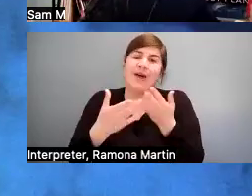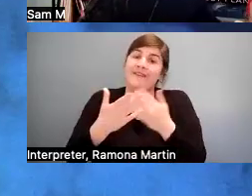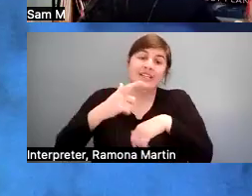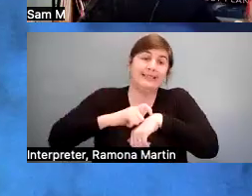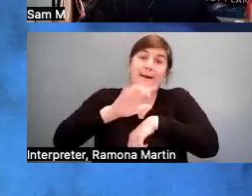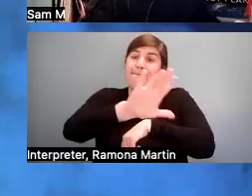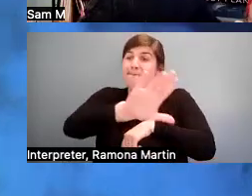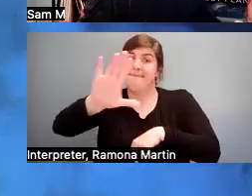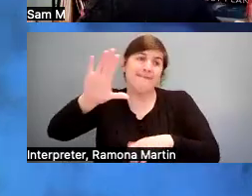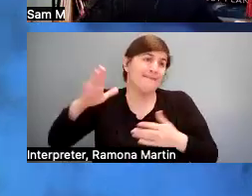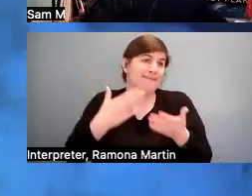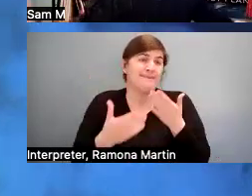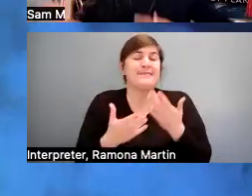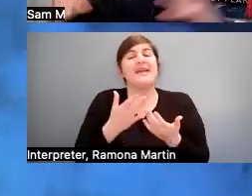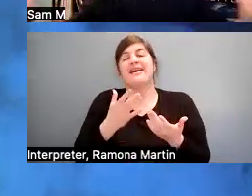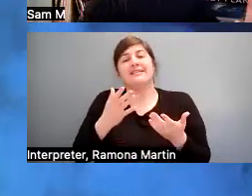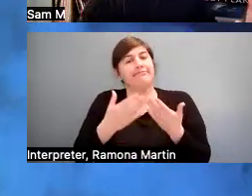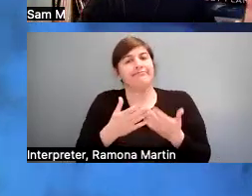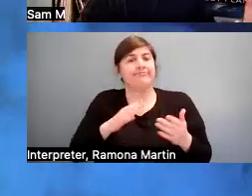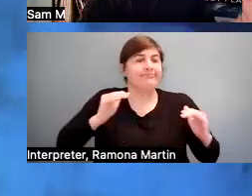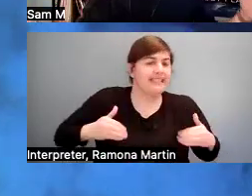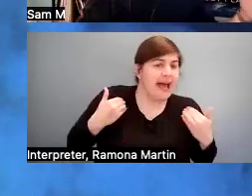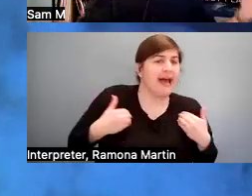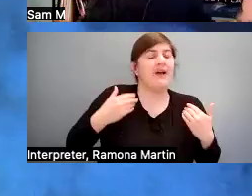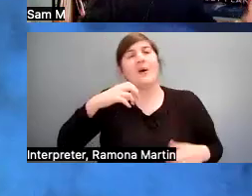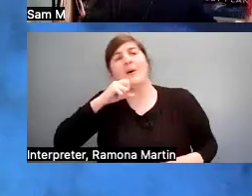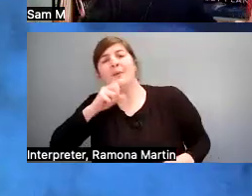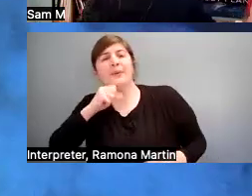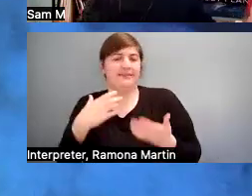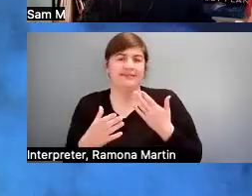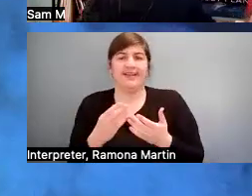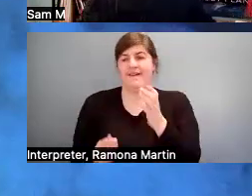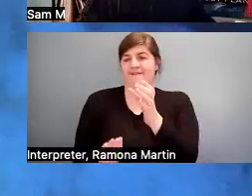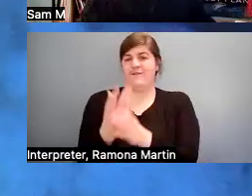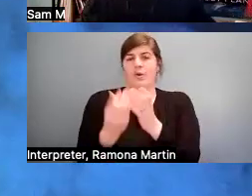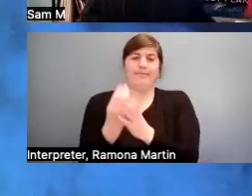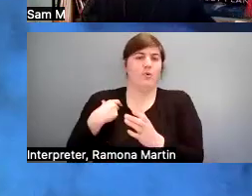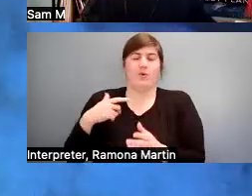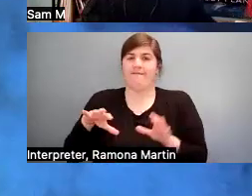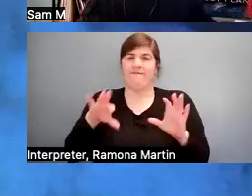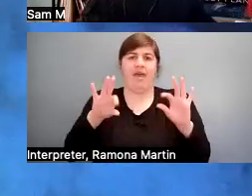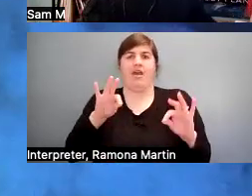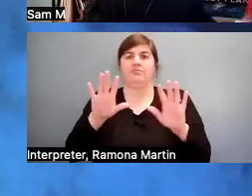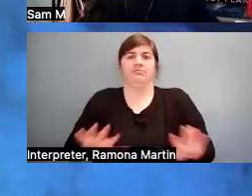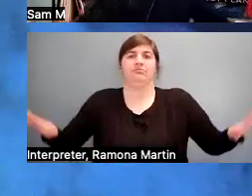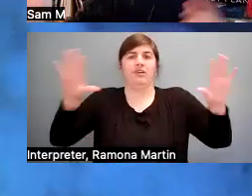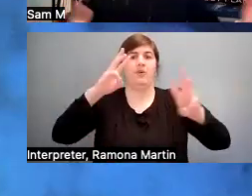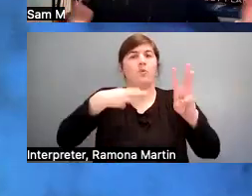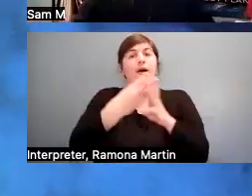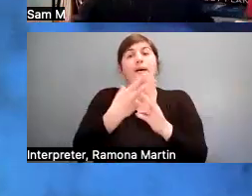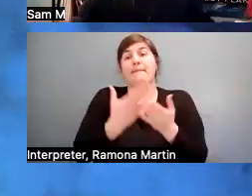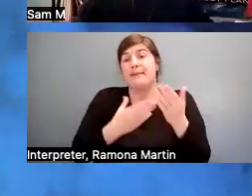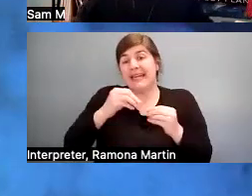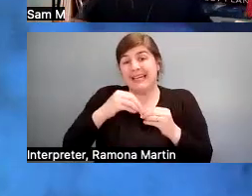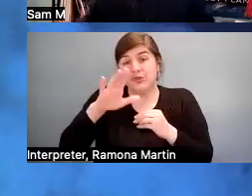for you, however old you are, wherever you may be. Volcanoes are something that we find all over the world, and you may find them in your